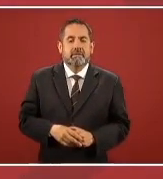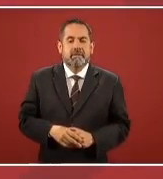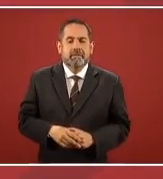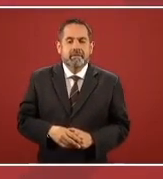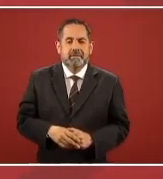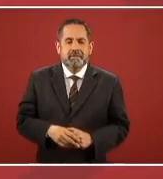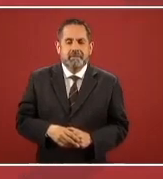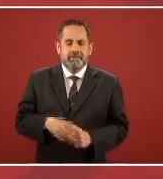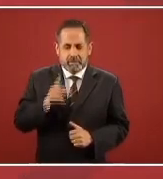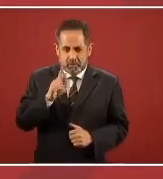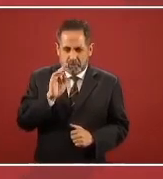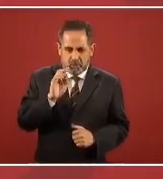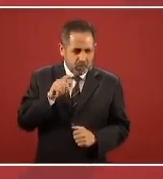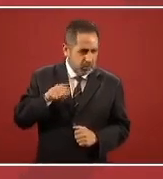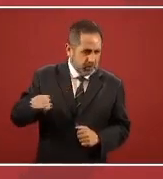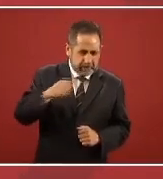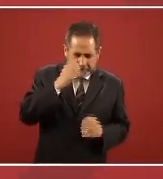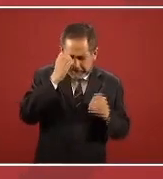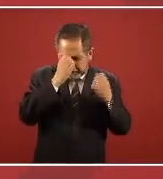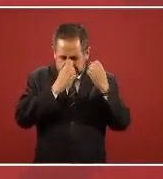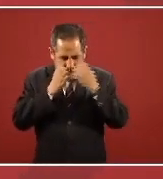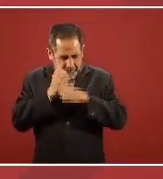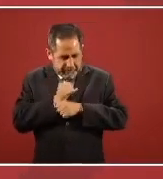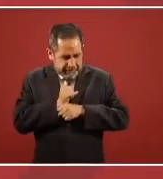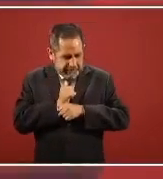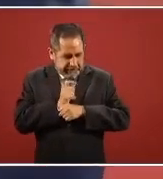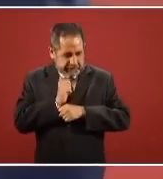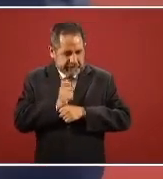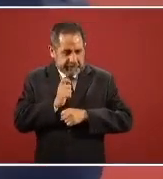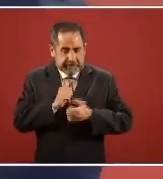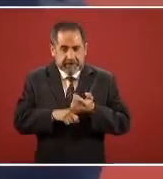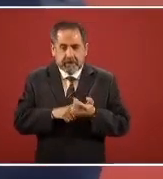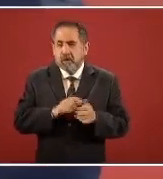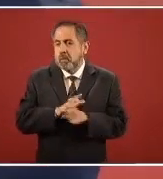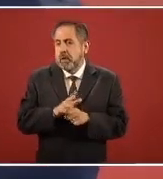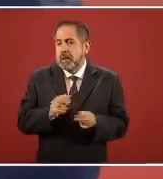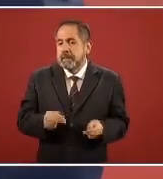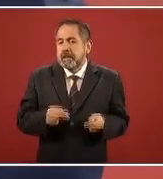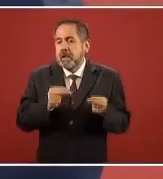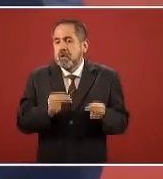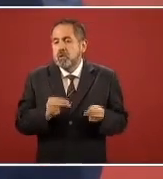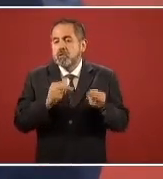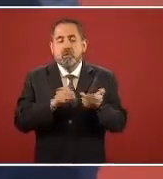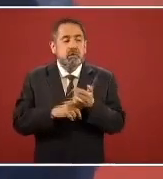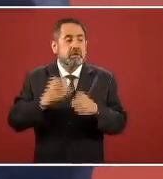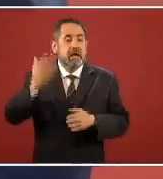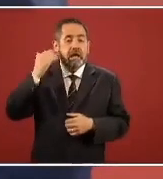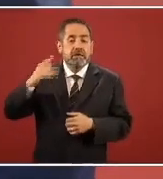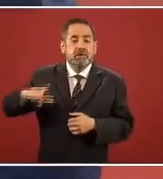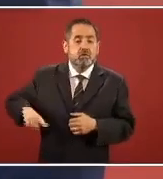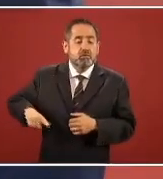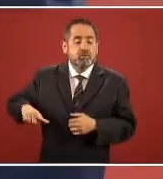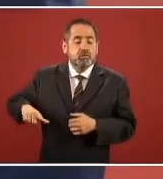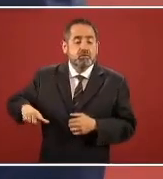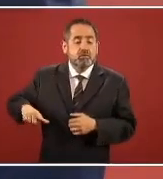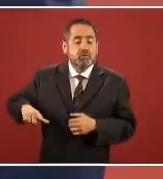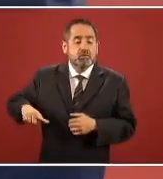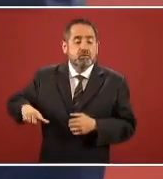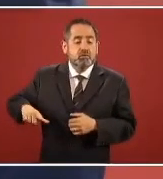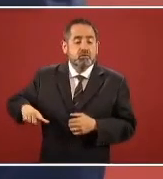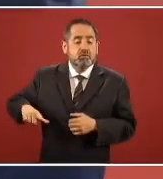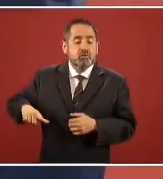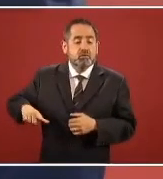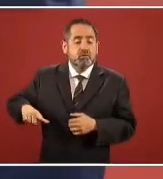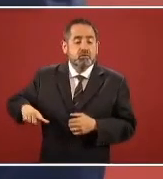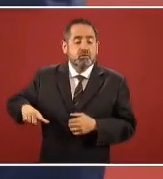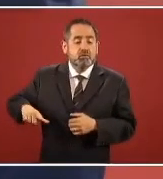Pero hagan un análisis. But make an analysis. De los negocios que se hacían al amparo del poder público. Of